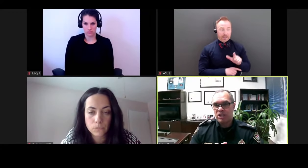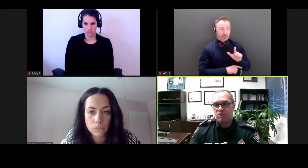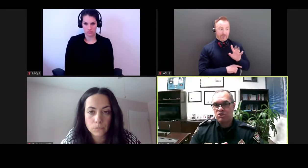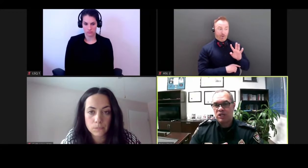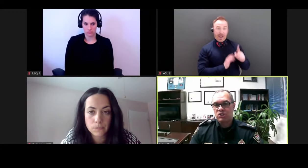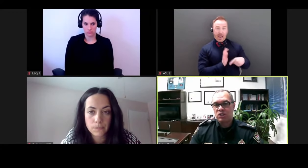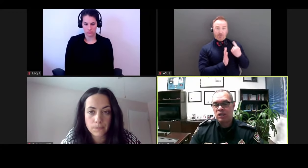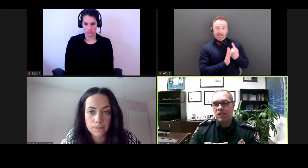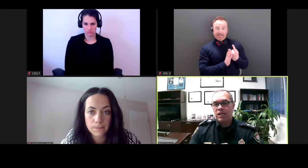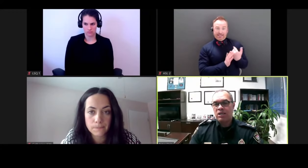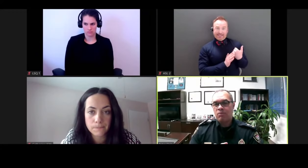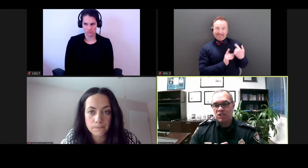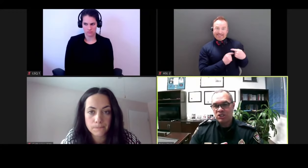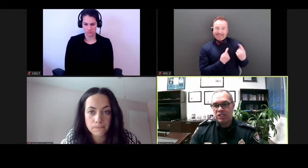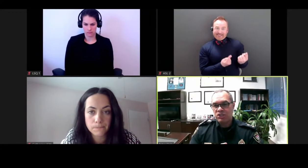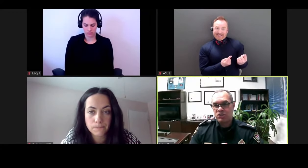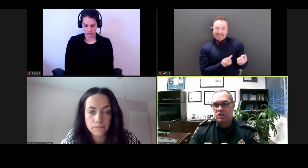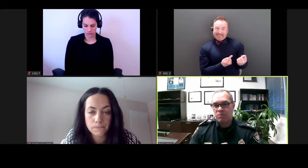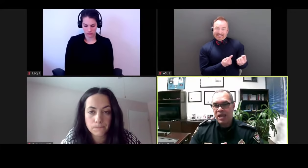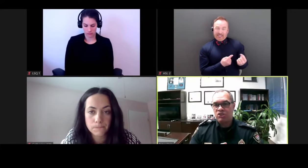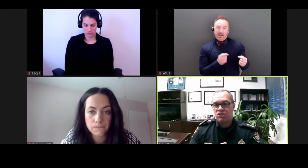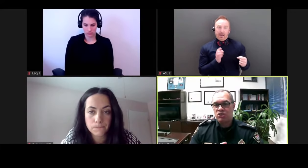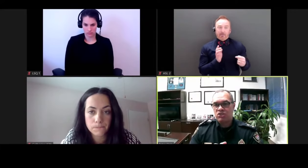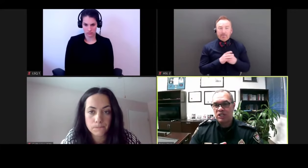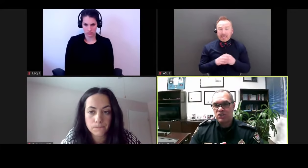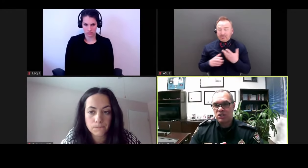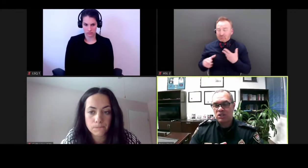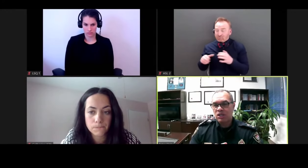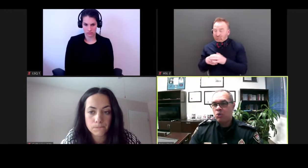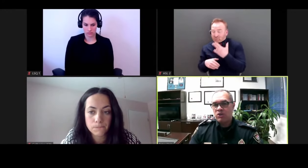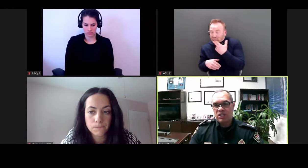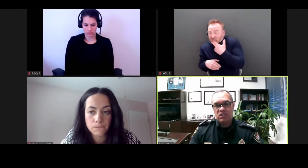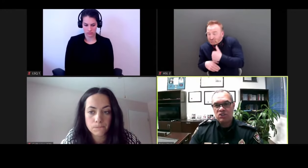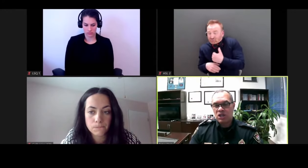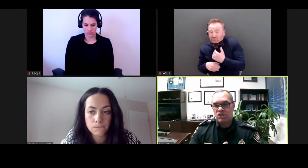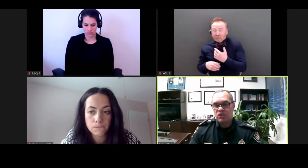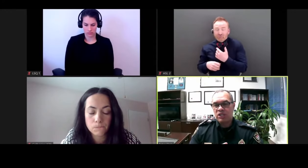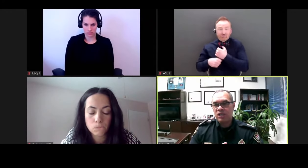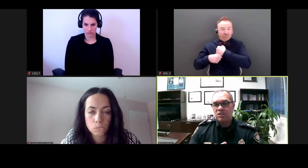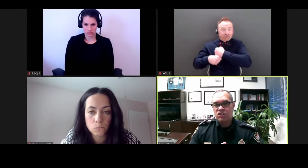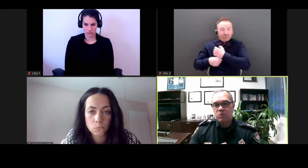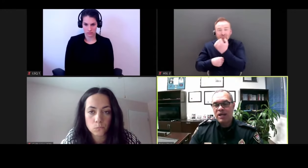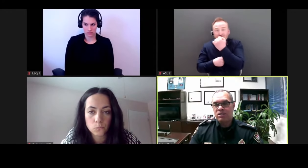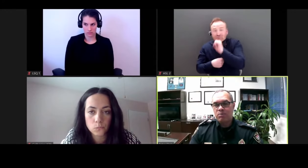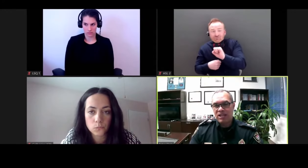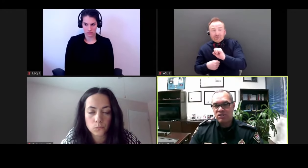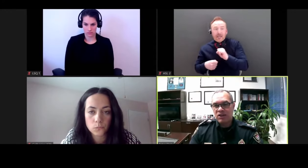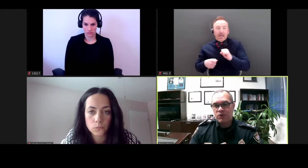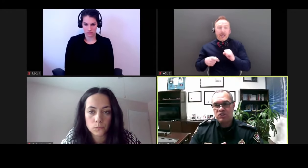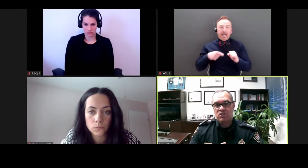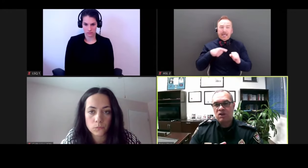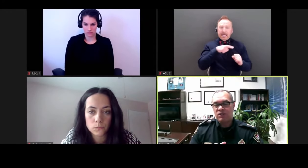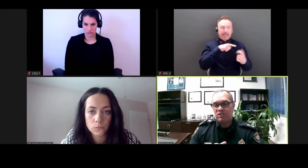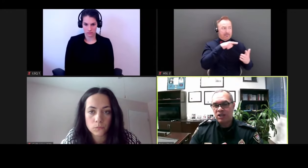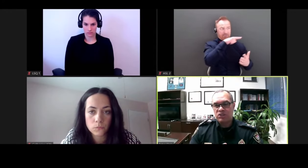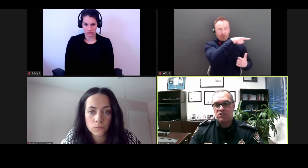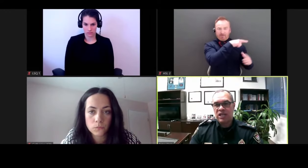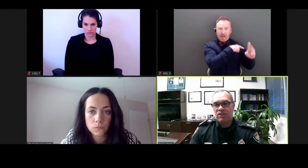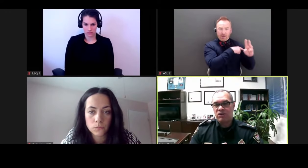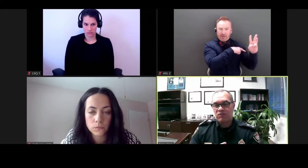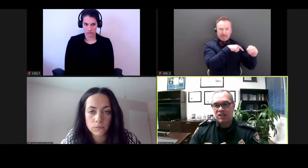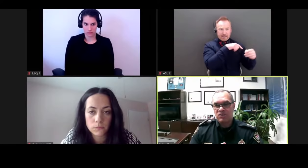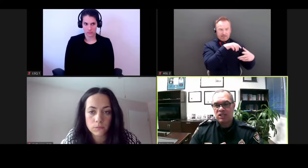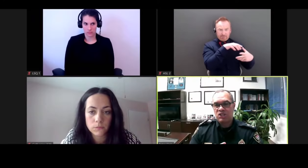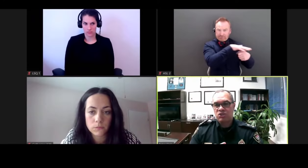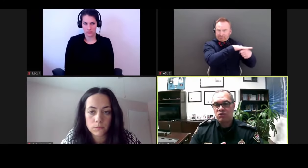smaller demonstration in a much easier to manage jurisdiction within this country, despite the best efforts of intelligence